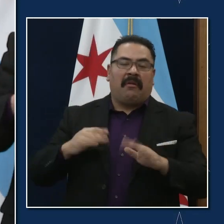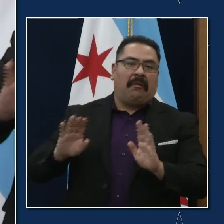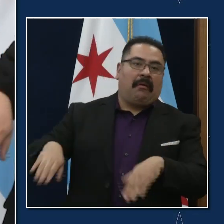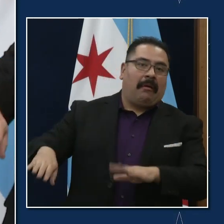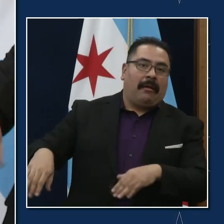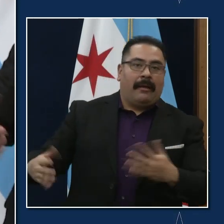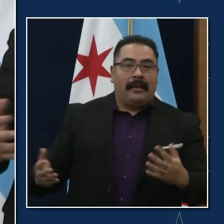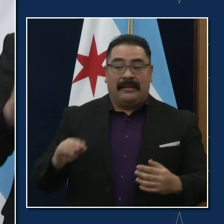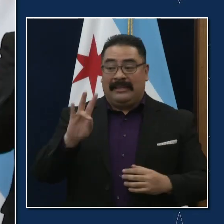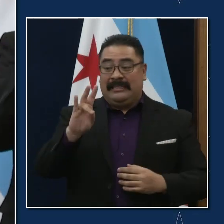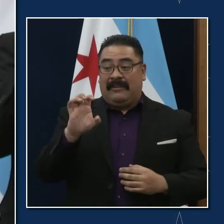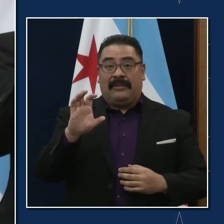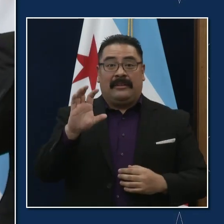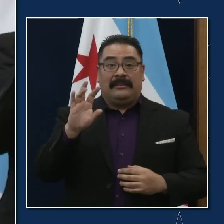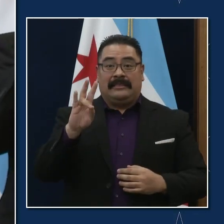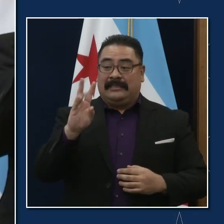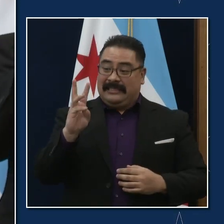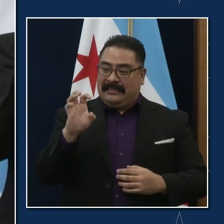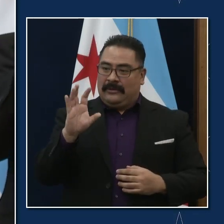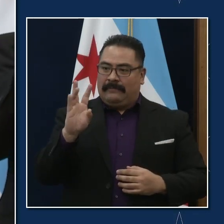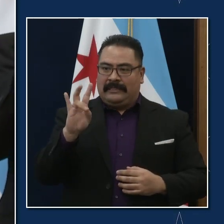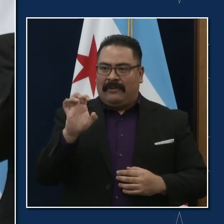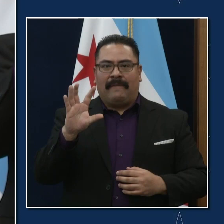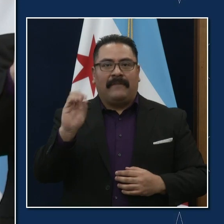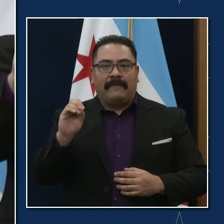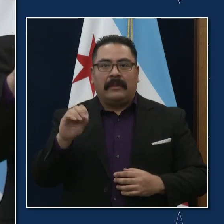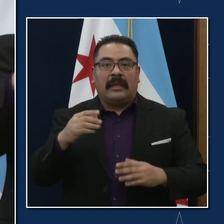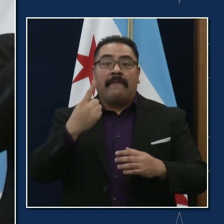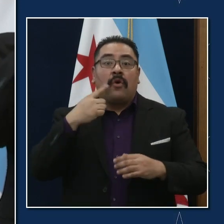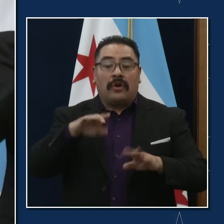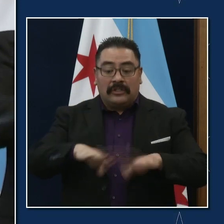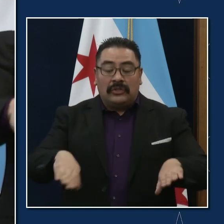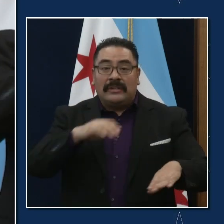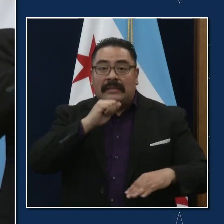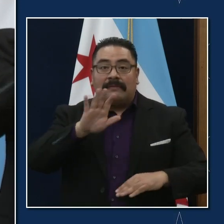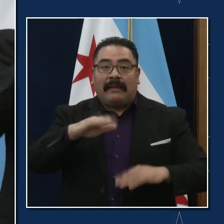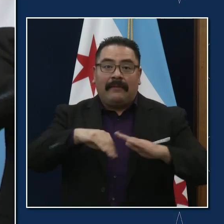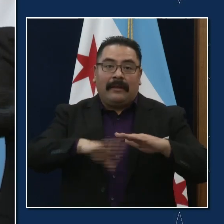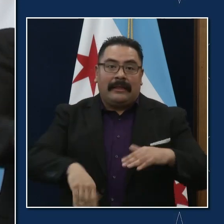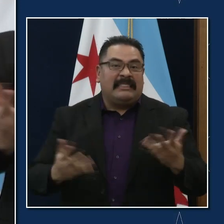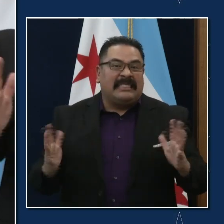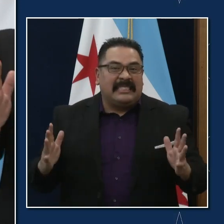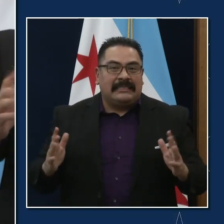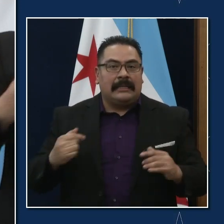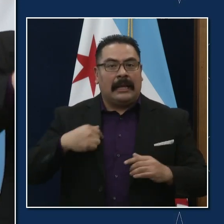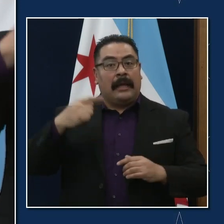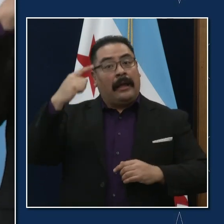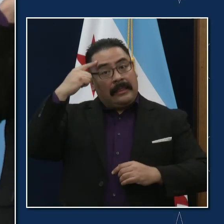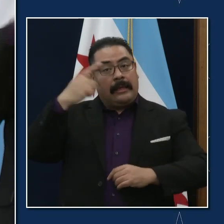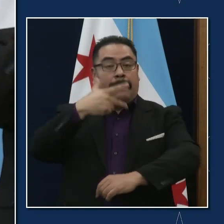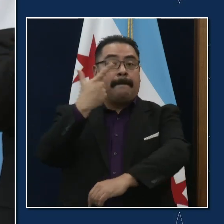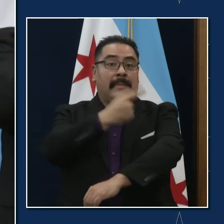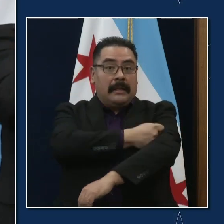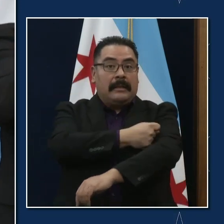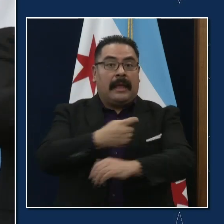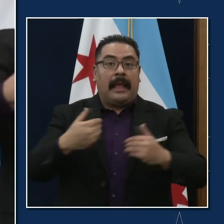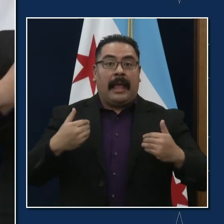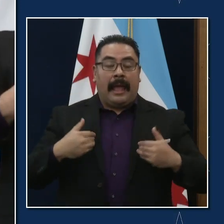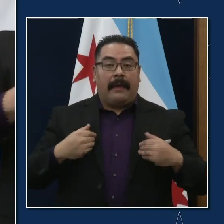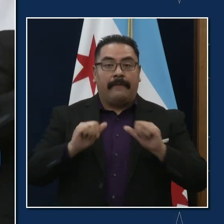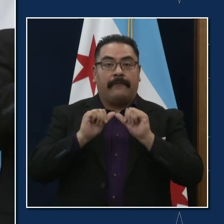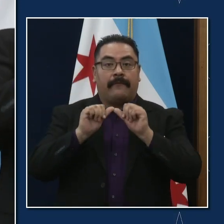of the 760, only 5 have been to children under the age of 5. And I believe the vaccine hesitancy